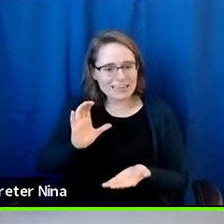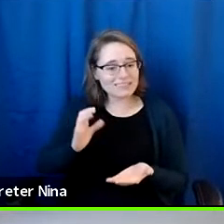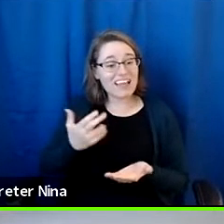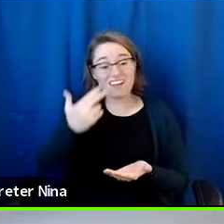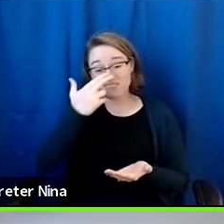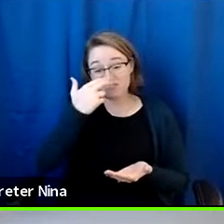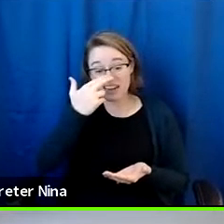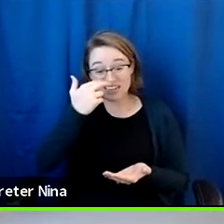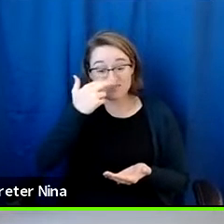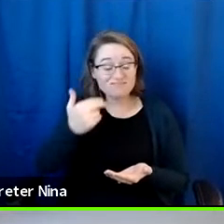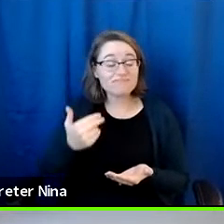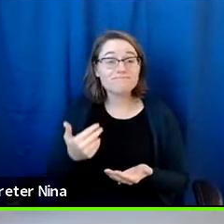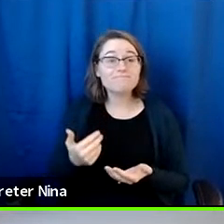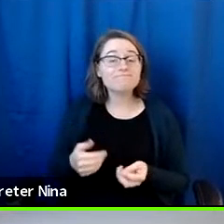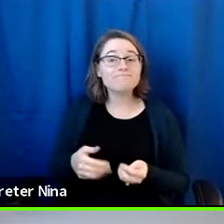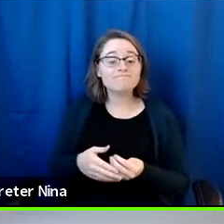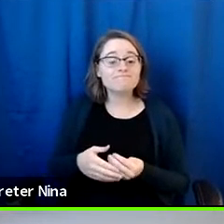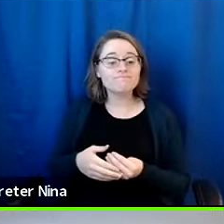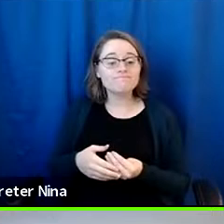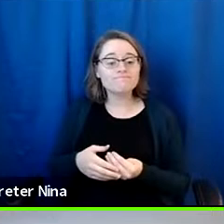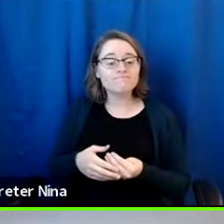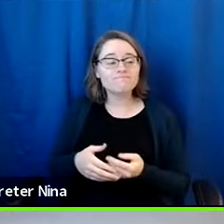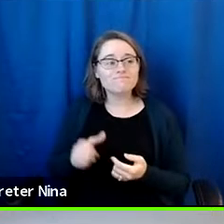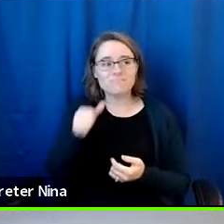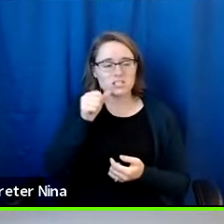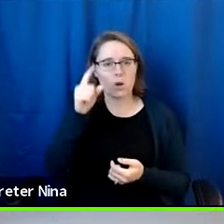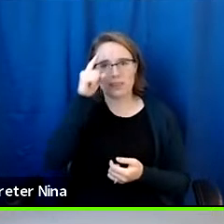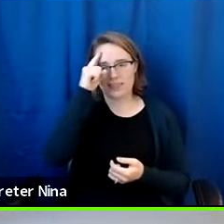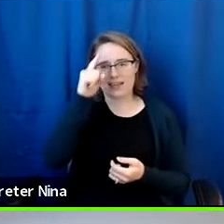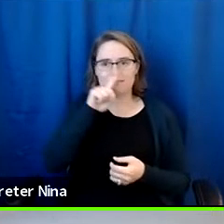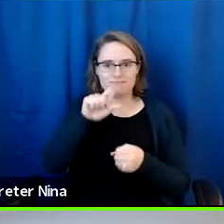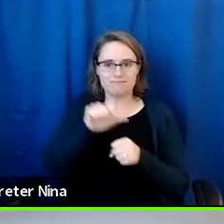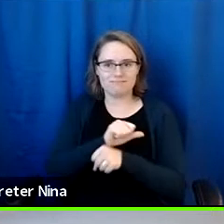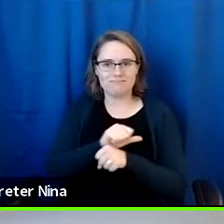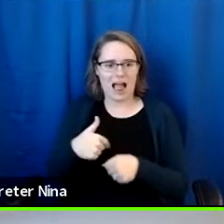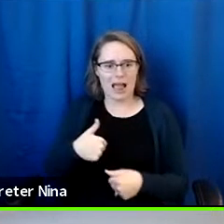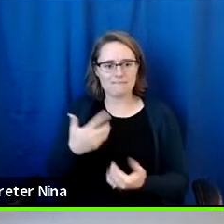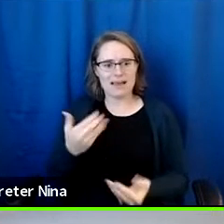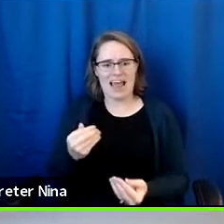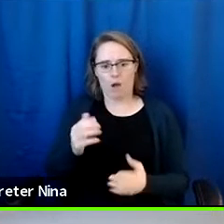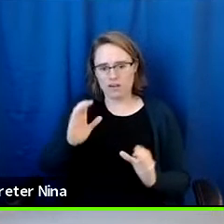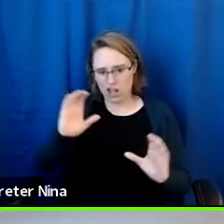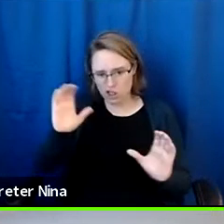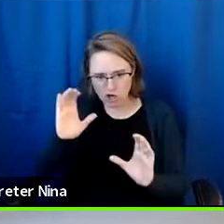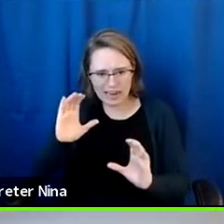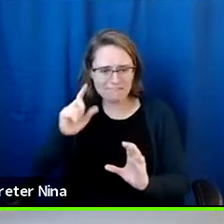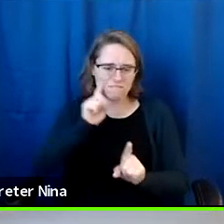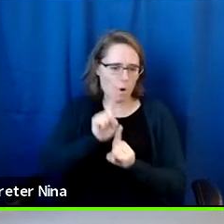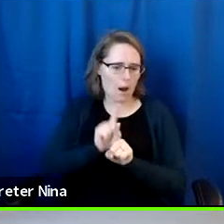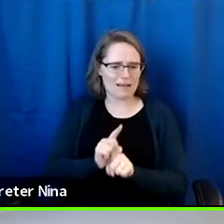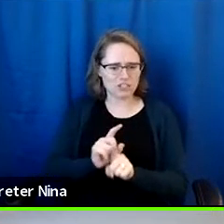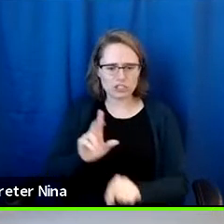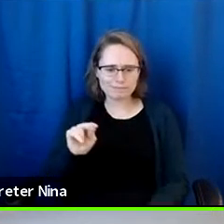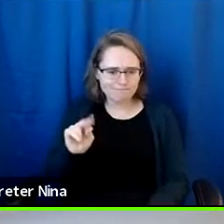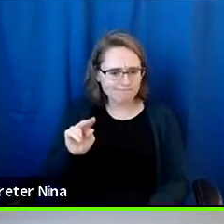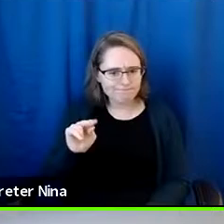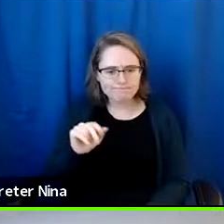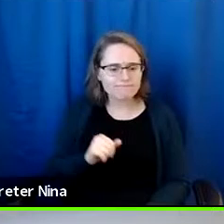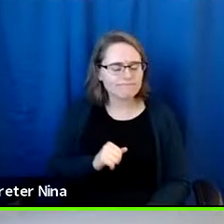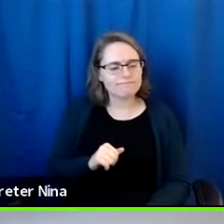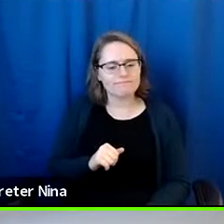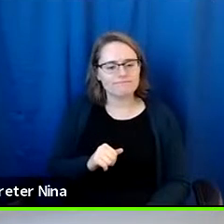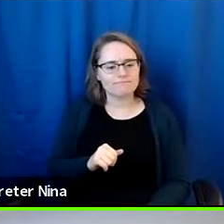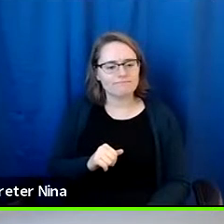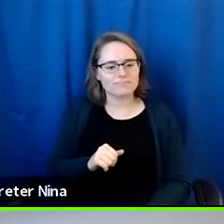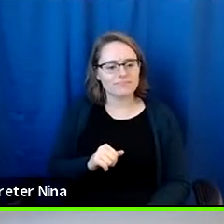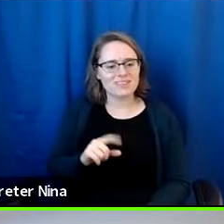thing is, I don't think I've ever gone out looking for a mentor. I think that it's based